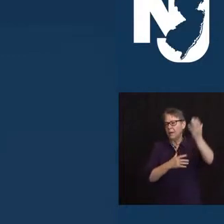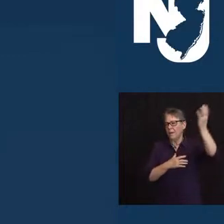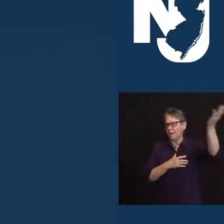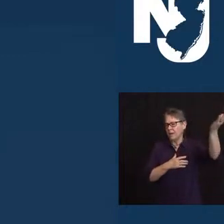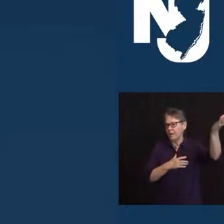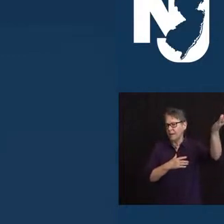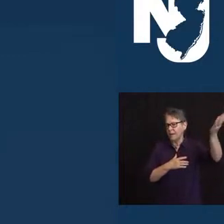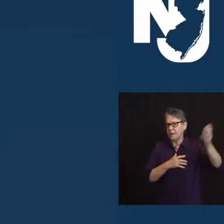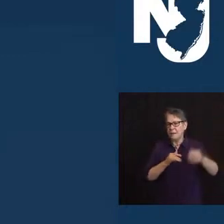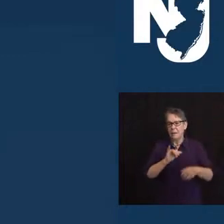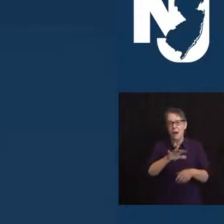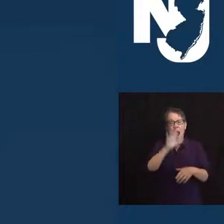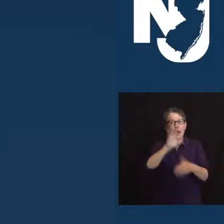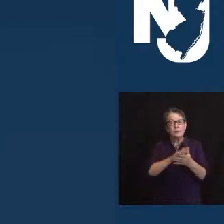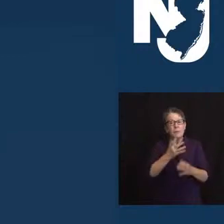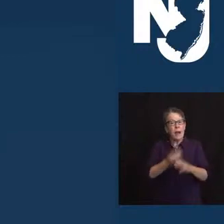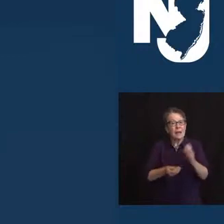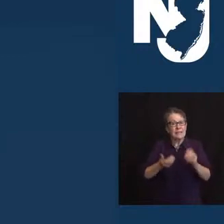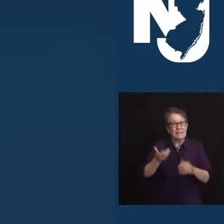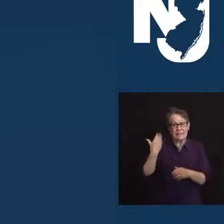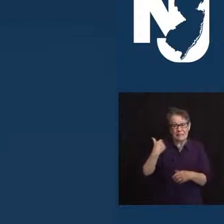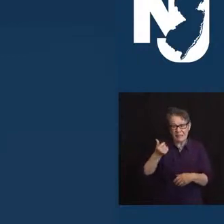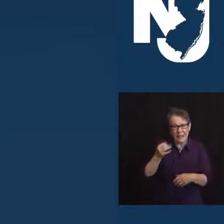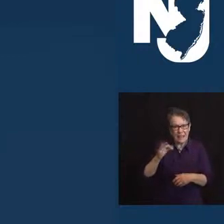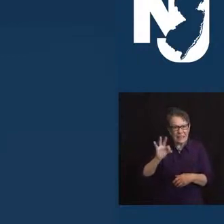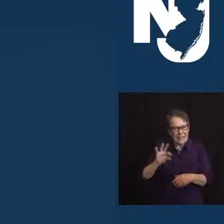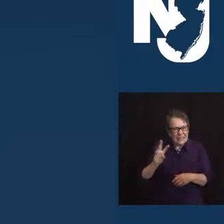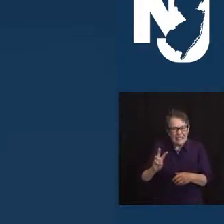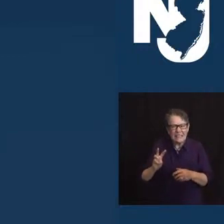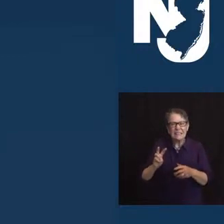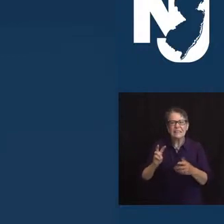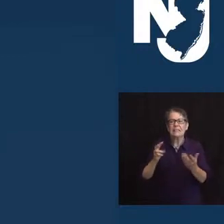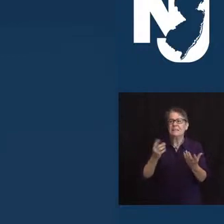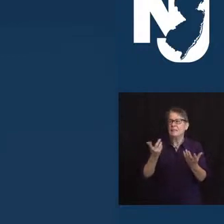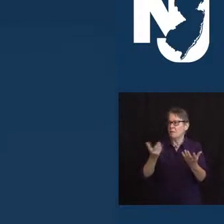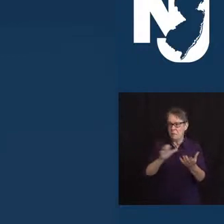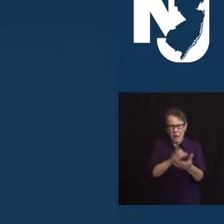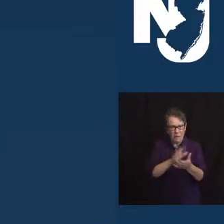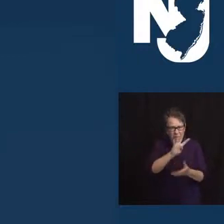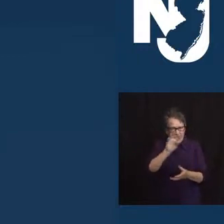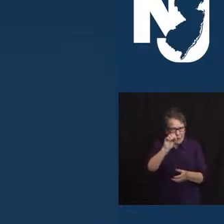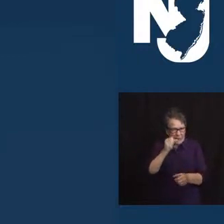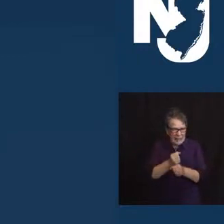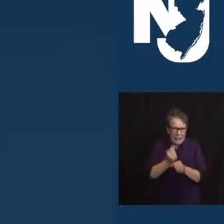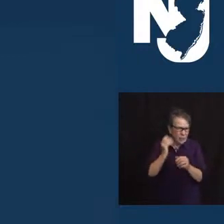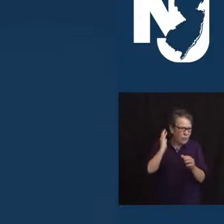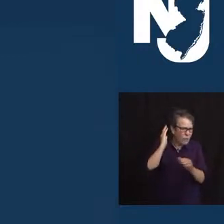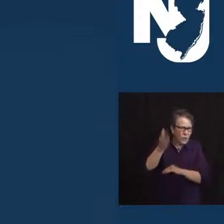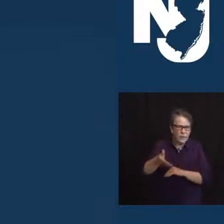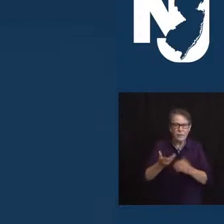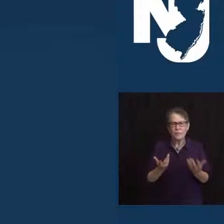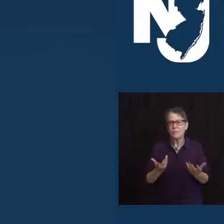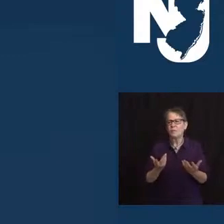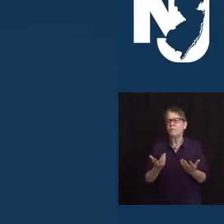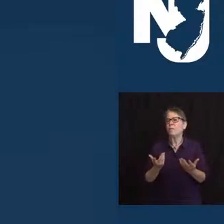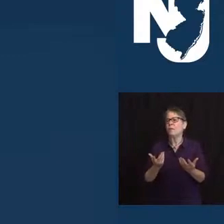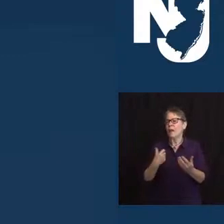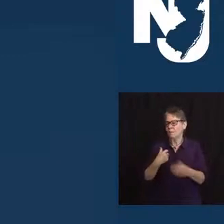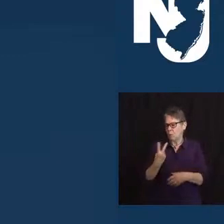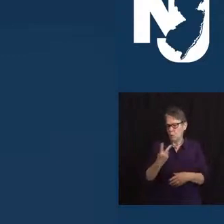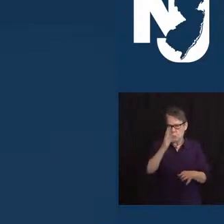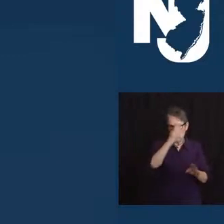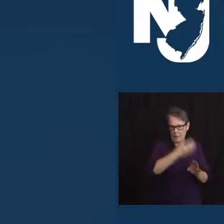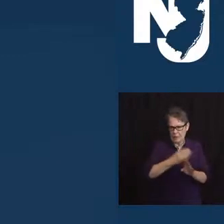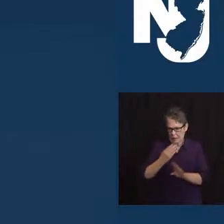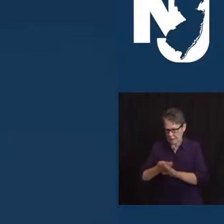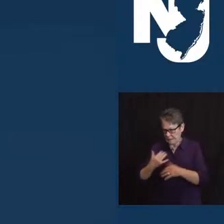than 40 years of marriage. She is survived by her sons, Eric and Craig, and I had the great honor to speak with both of them at the same